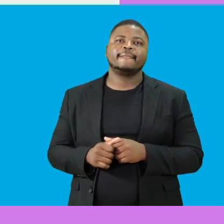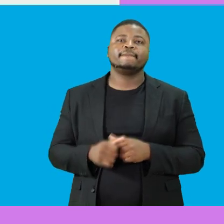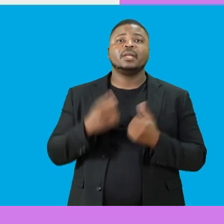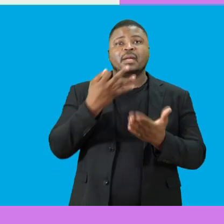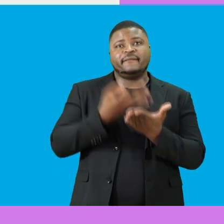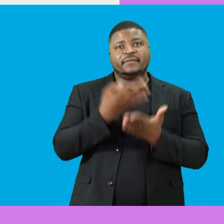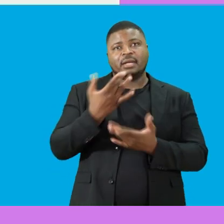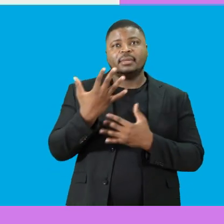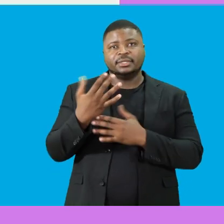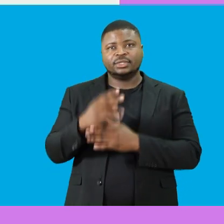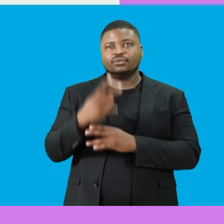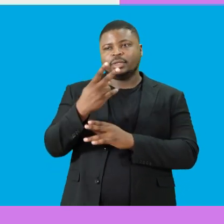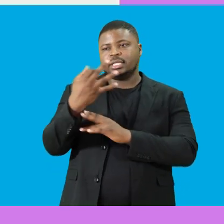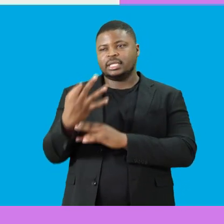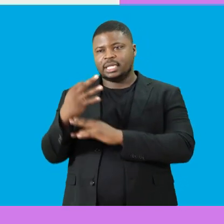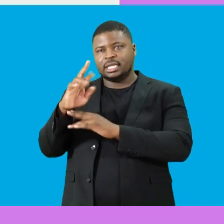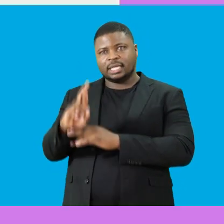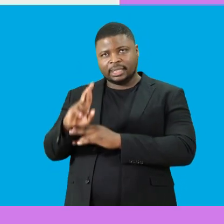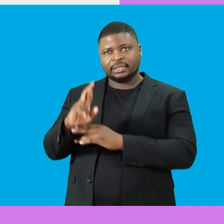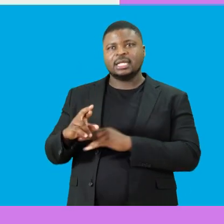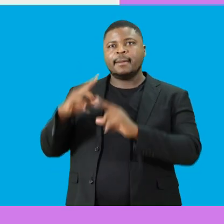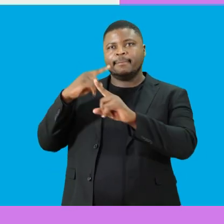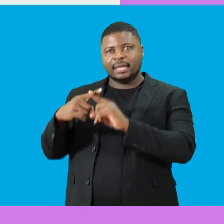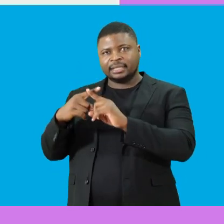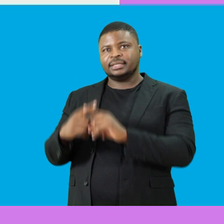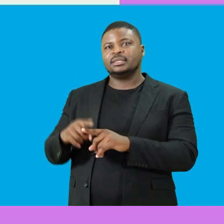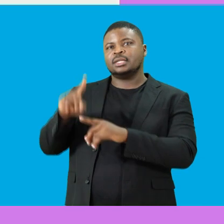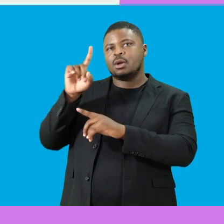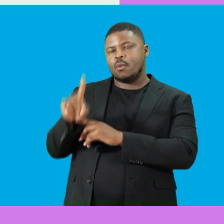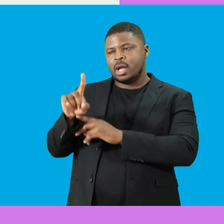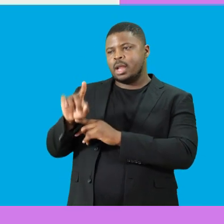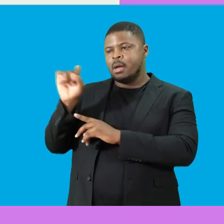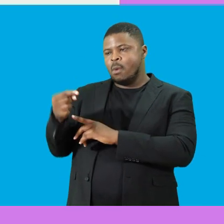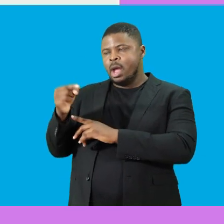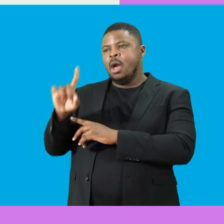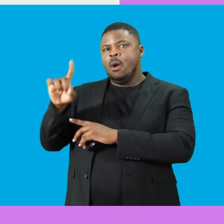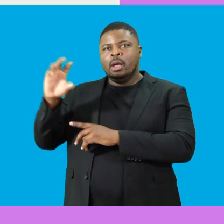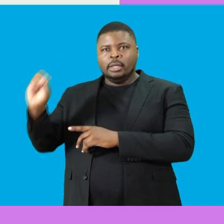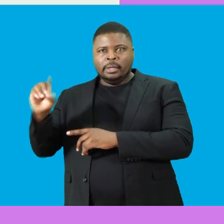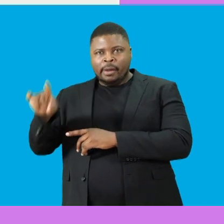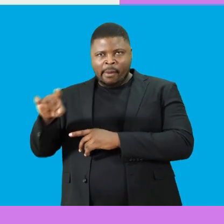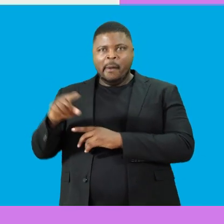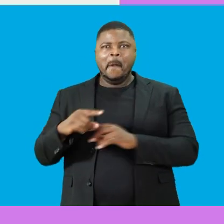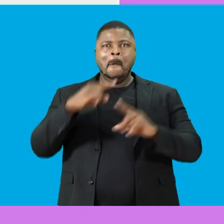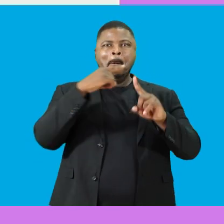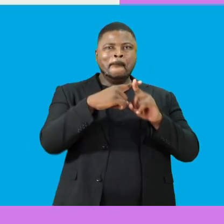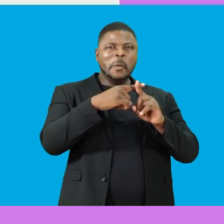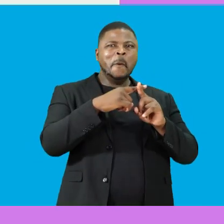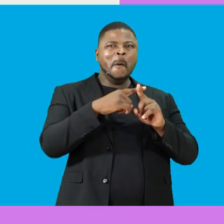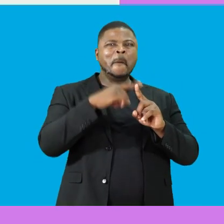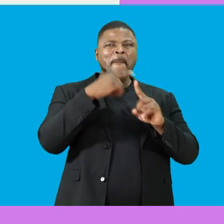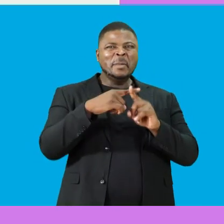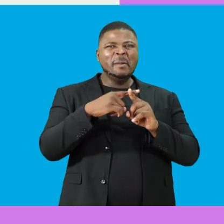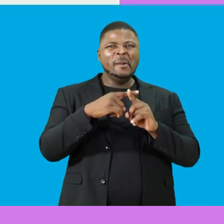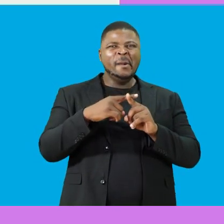Rand plus 1 Rand 10 cent multiplied by 26. Then